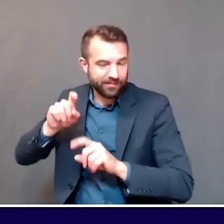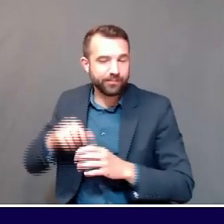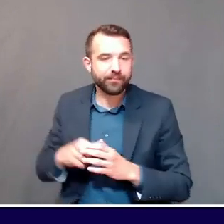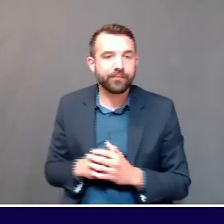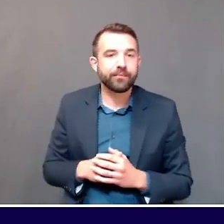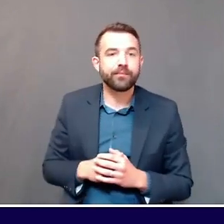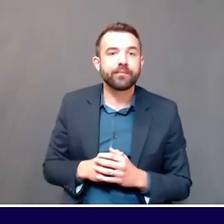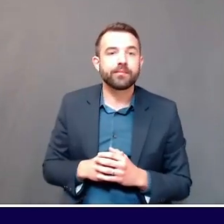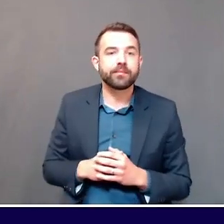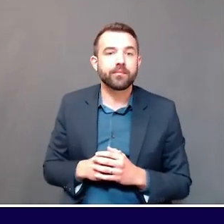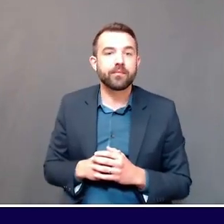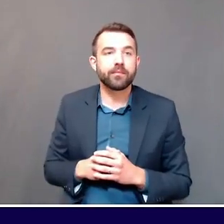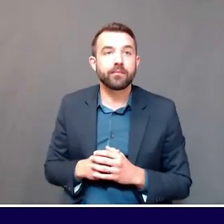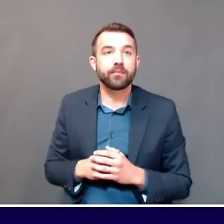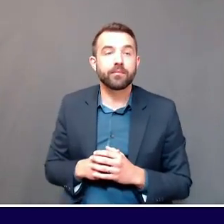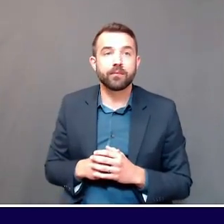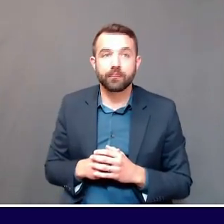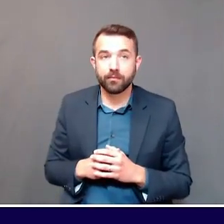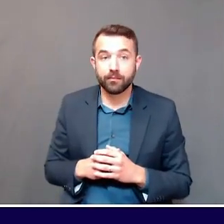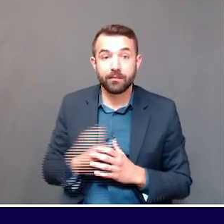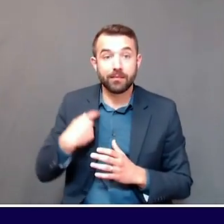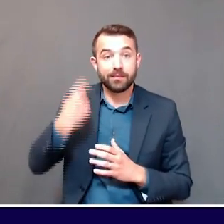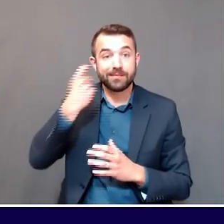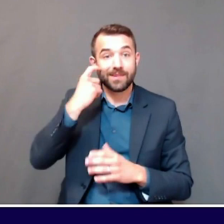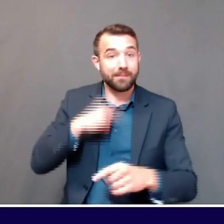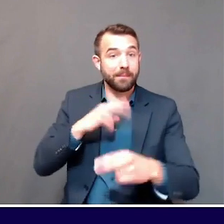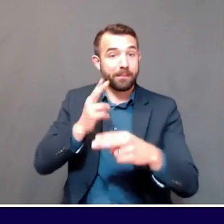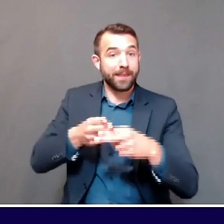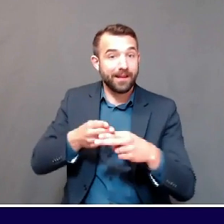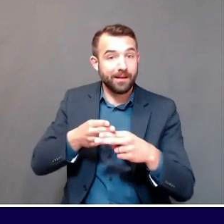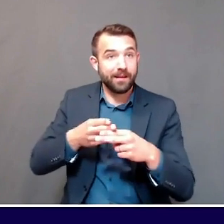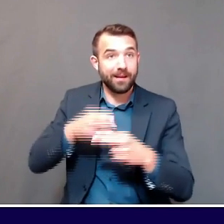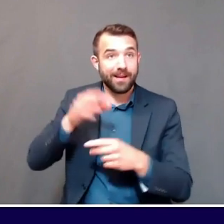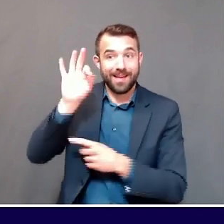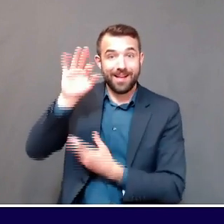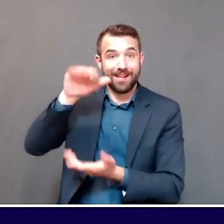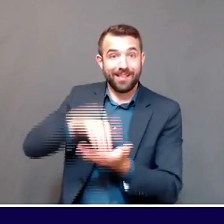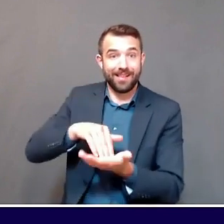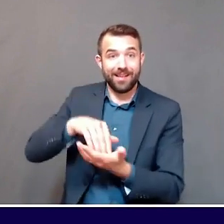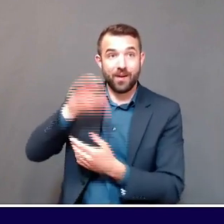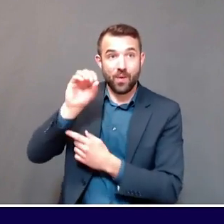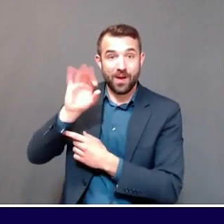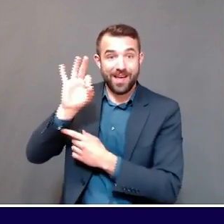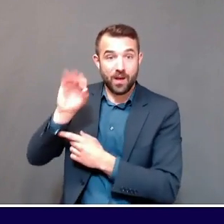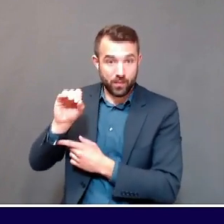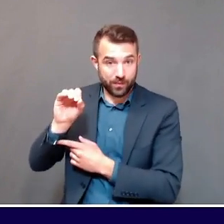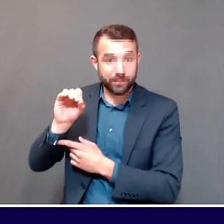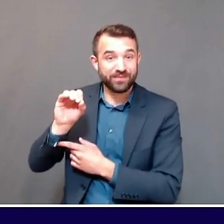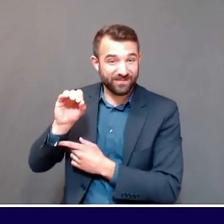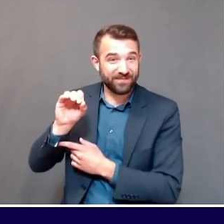closely, I mentioned a moment ago that there have been 9,090